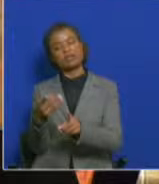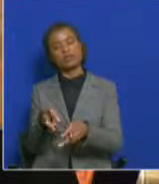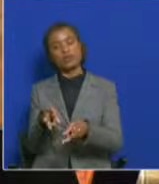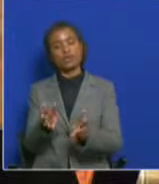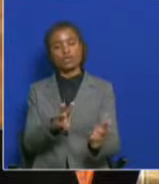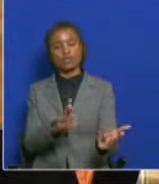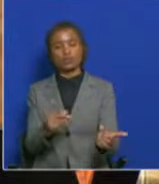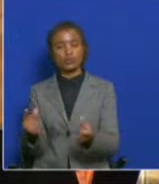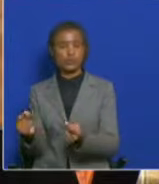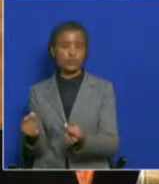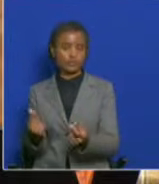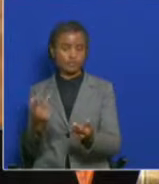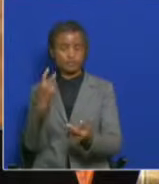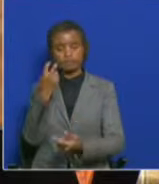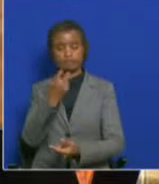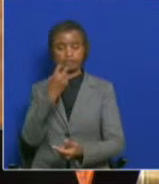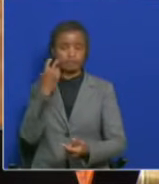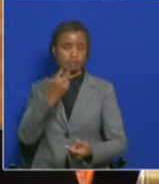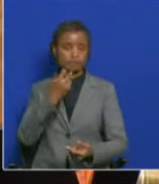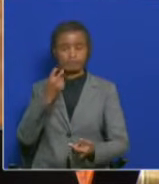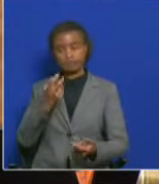So, Commissioners,